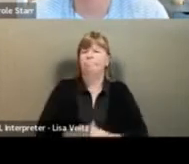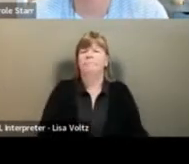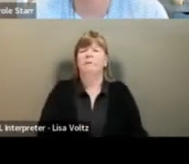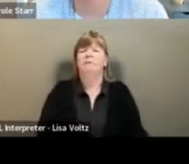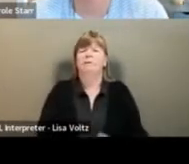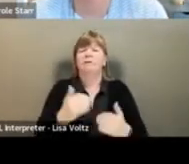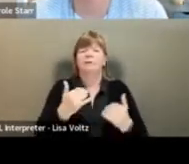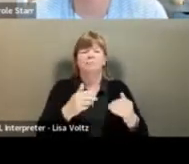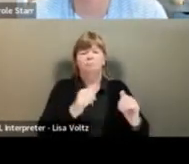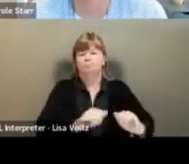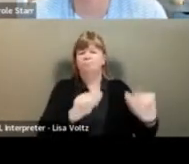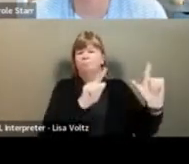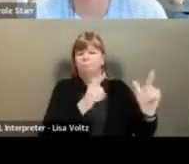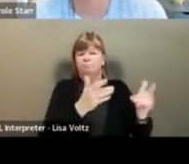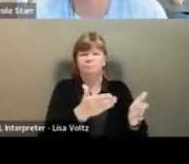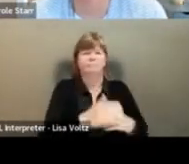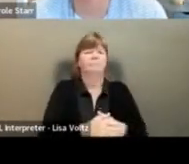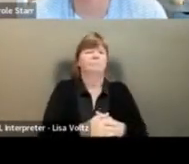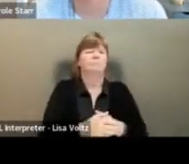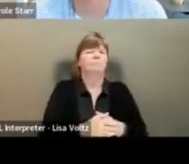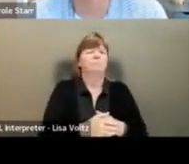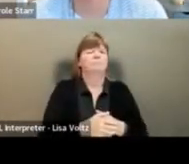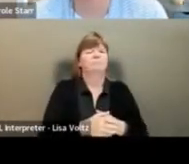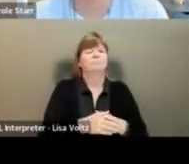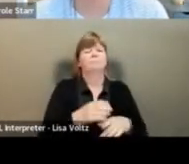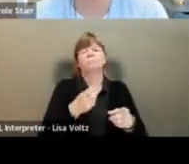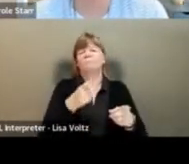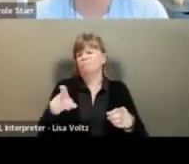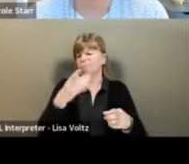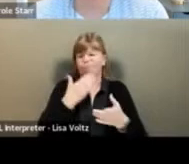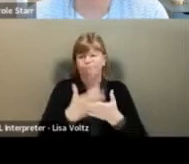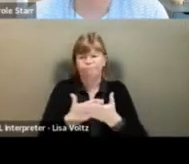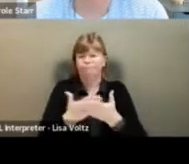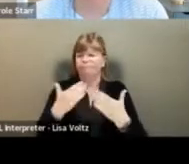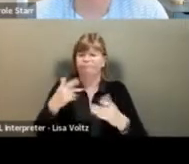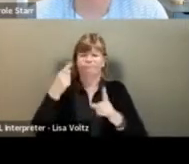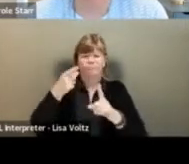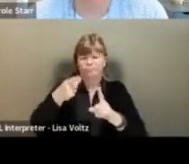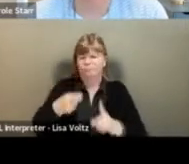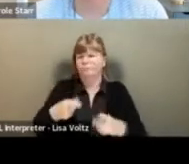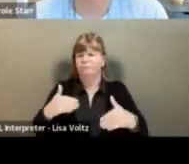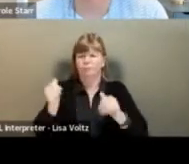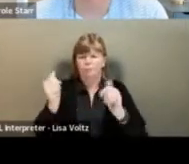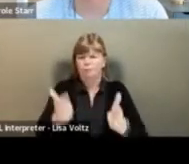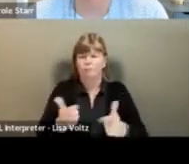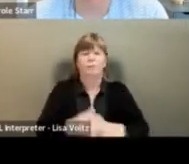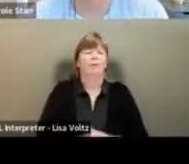Next slide. Very well said, all of you. You're making some outstanding points.